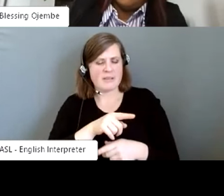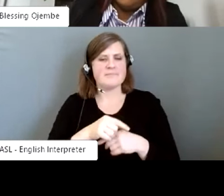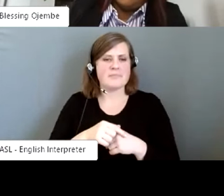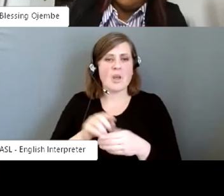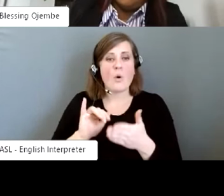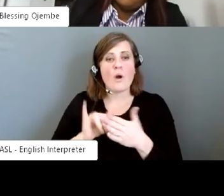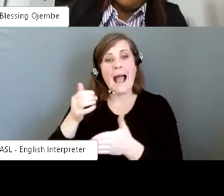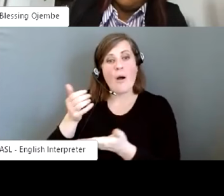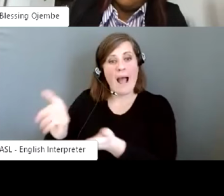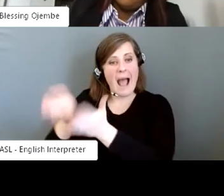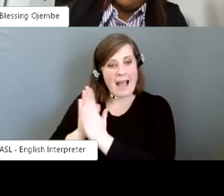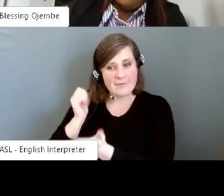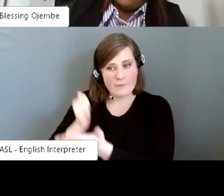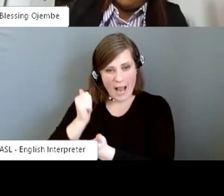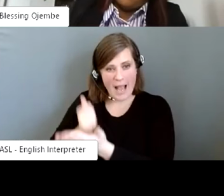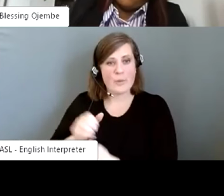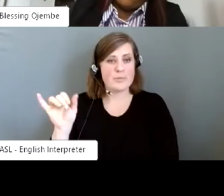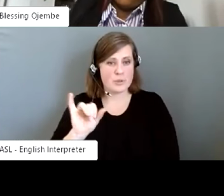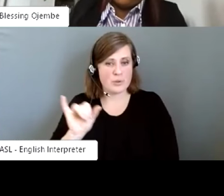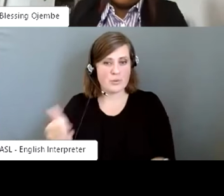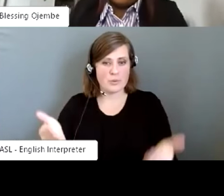help. Next slide.